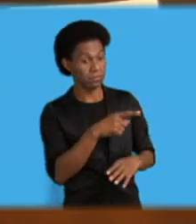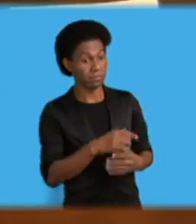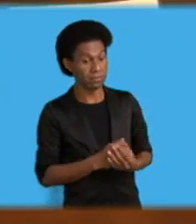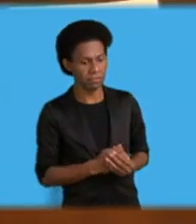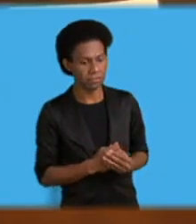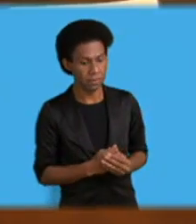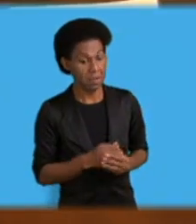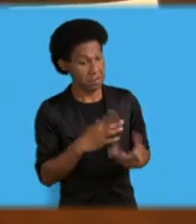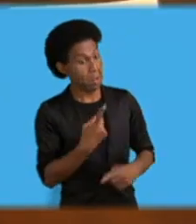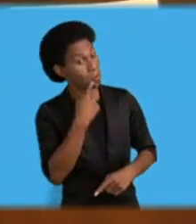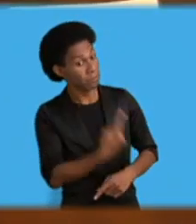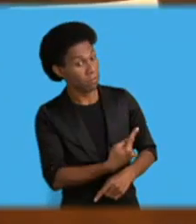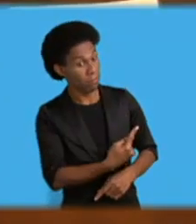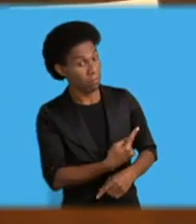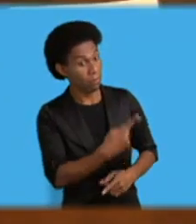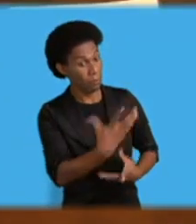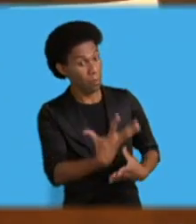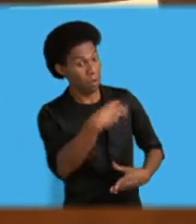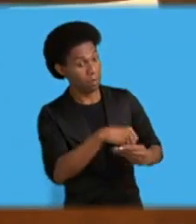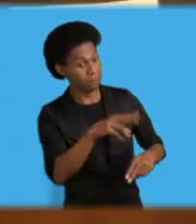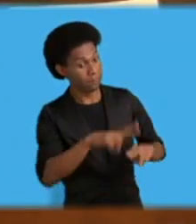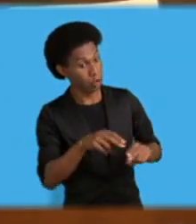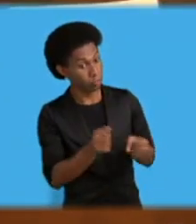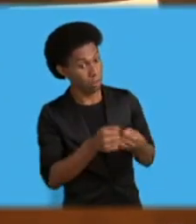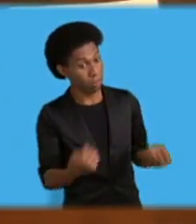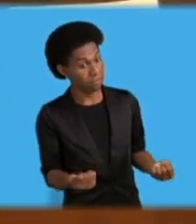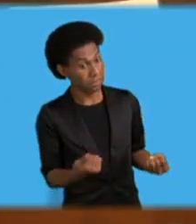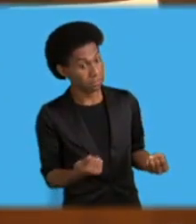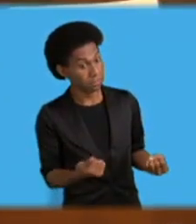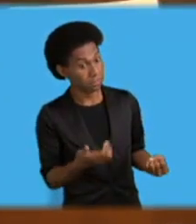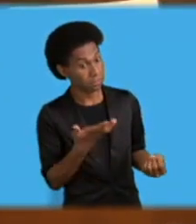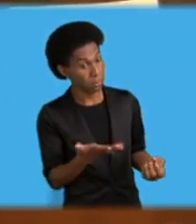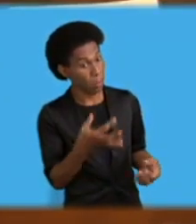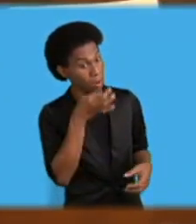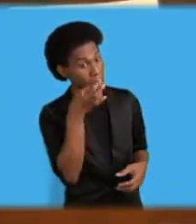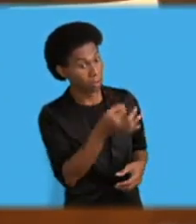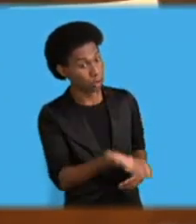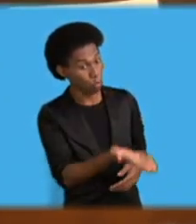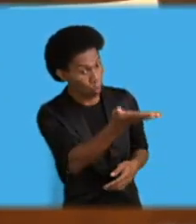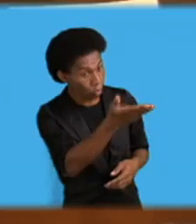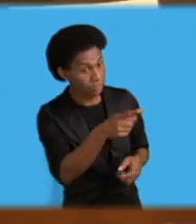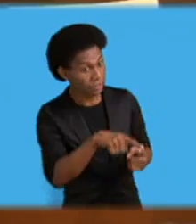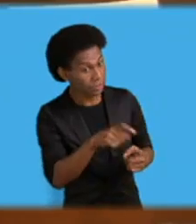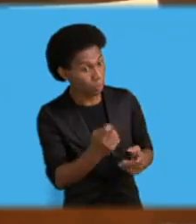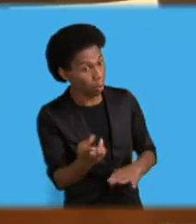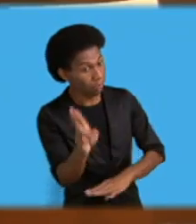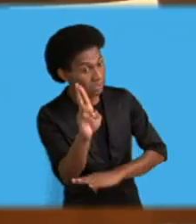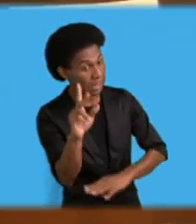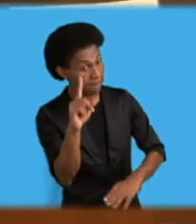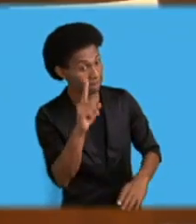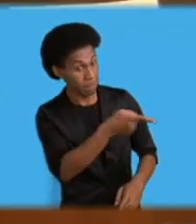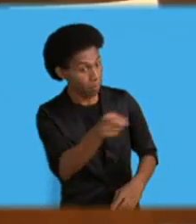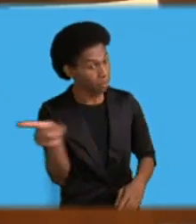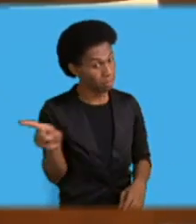And I think this is the request coming from this side, and we represent people. We must also include Fiji Times